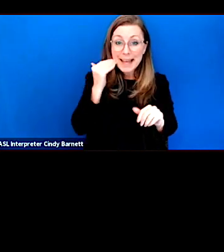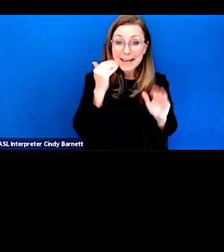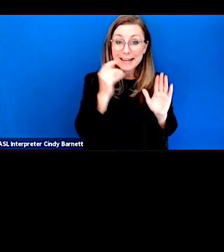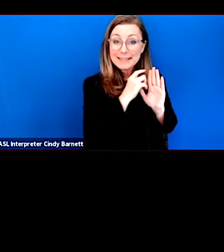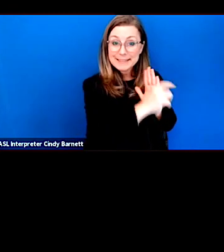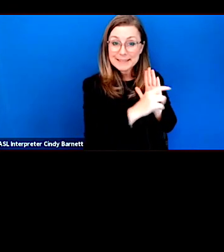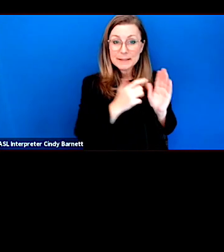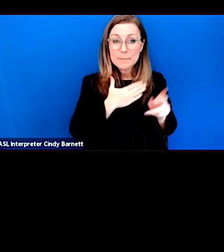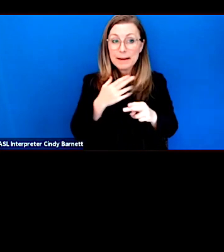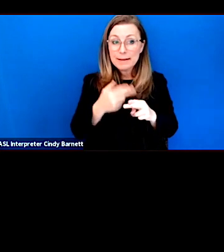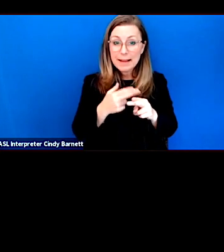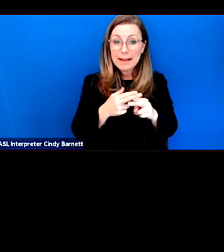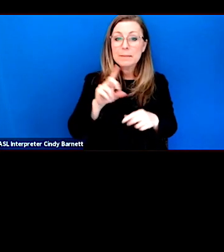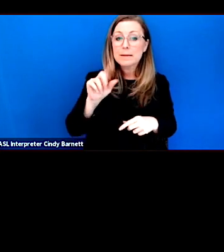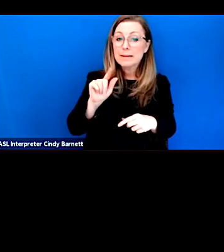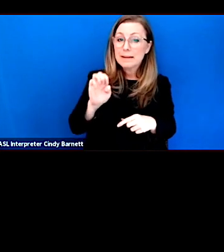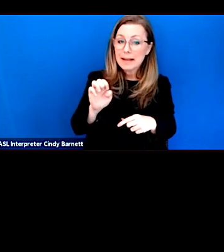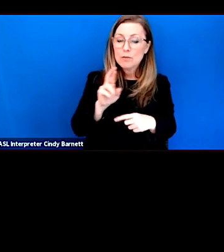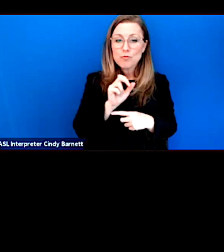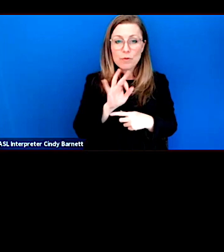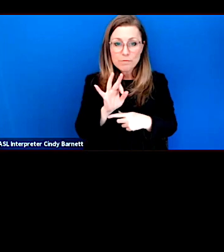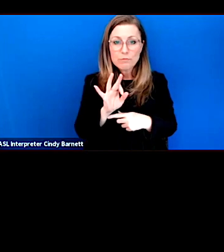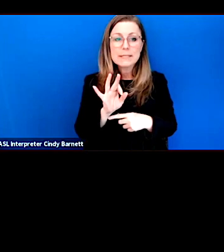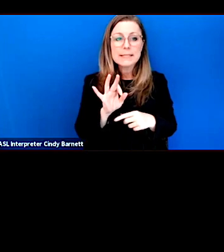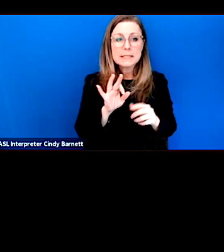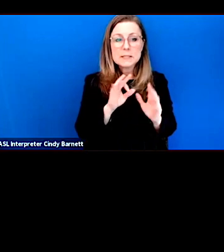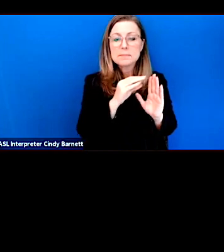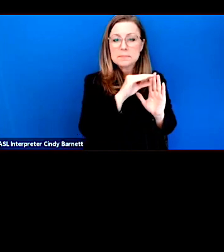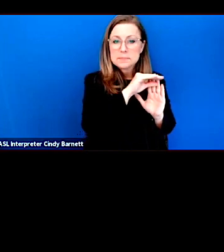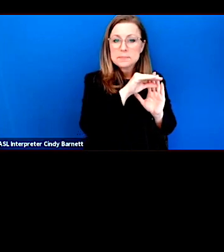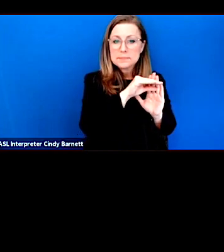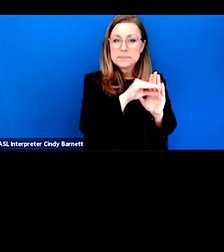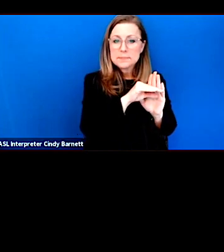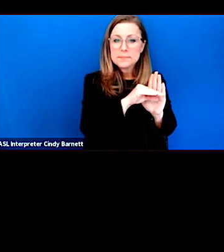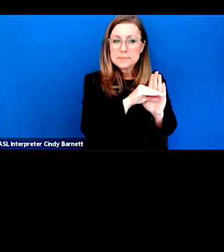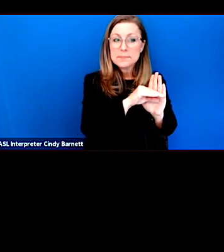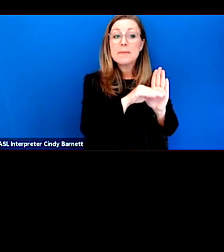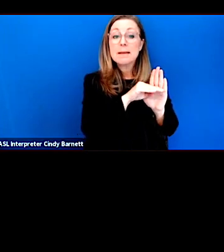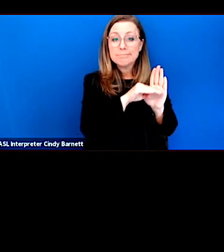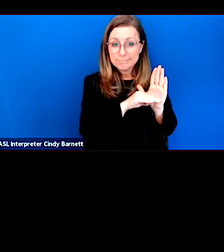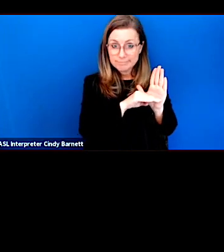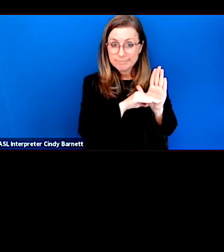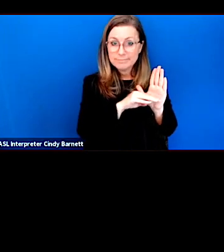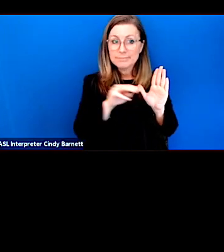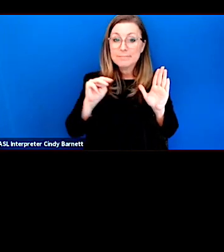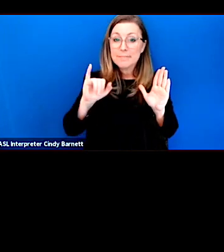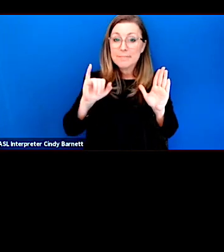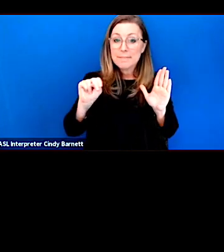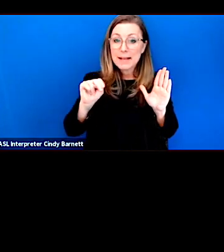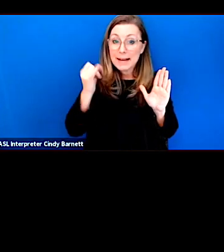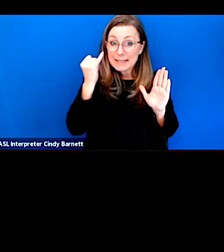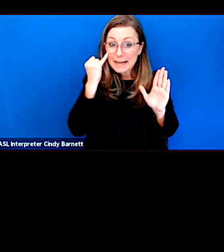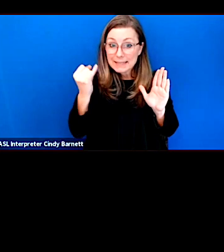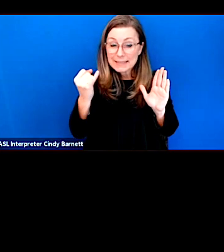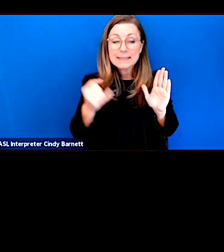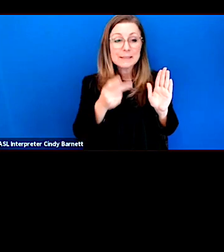reference. And here are the main ideas. And as you can see here, these are the main ideas that the author of the paper,